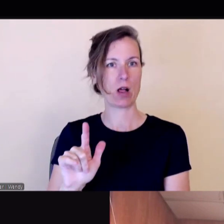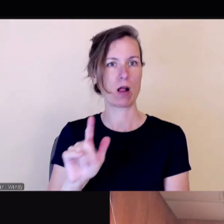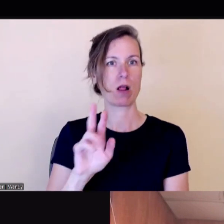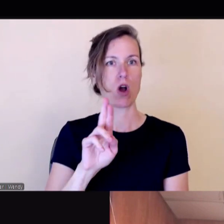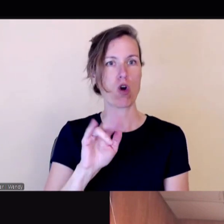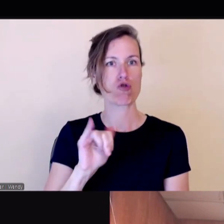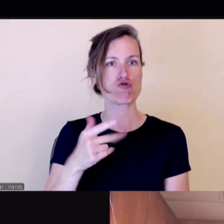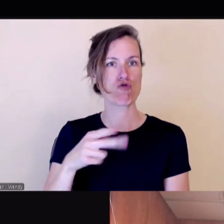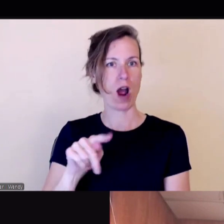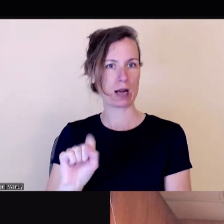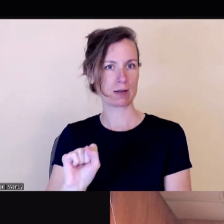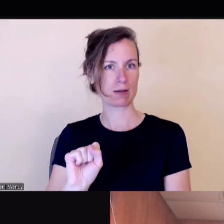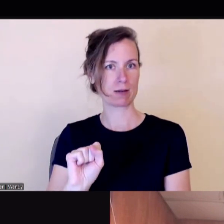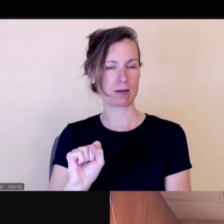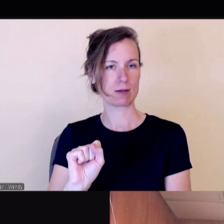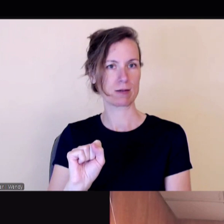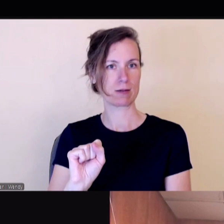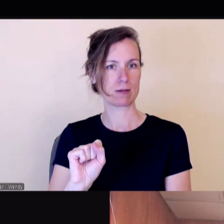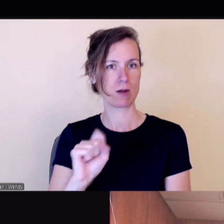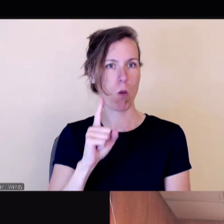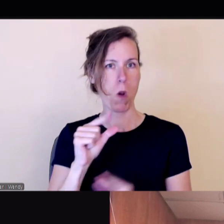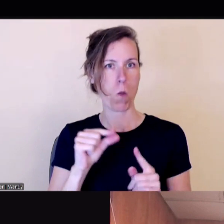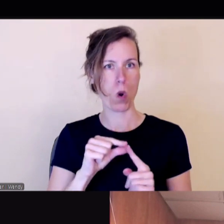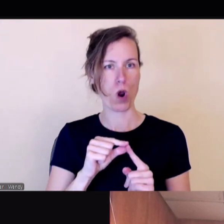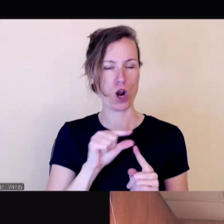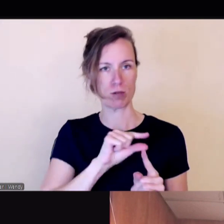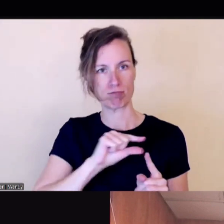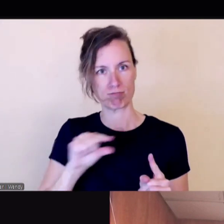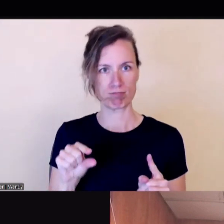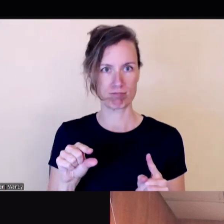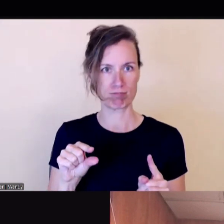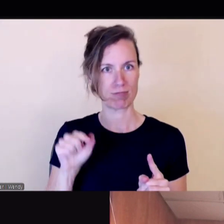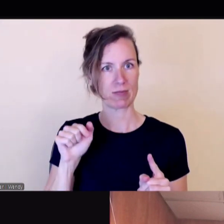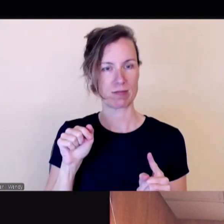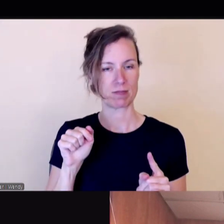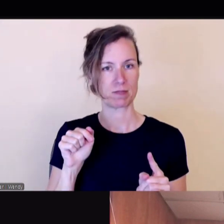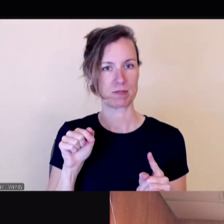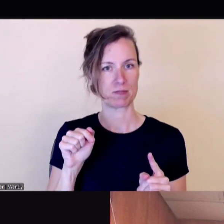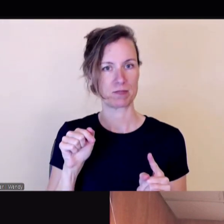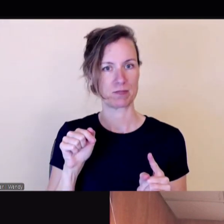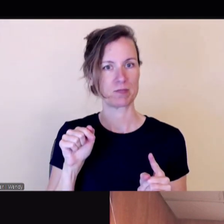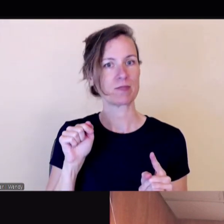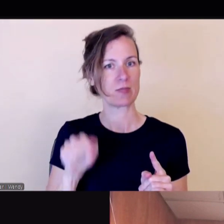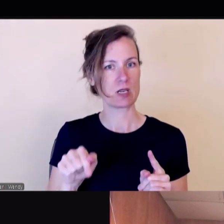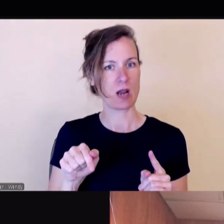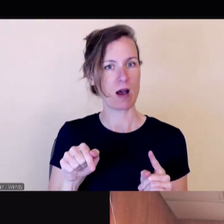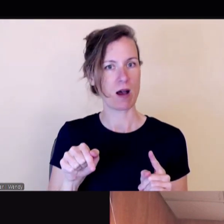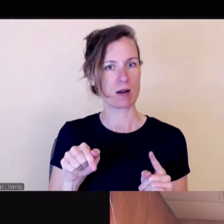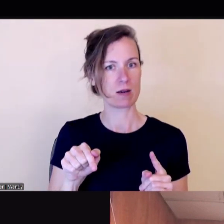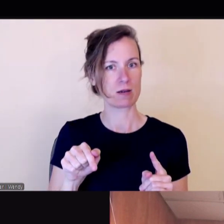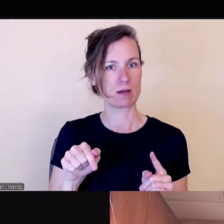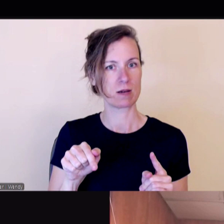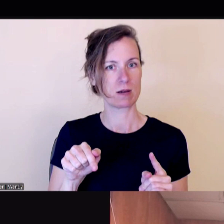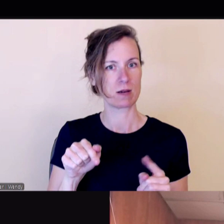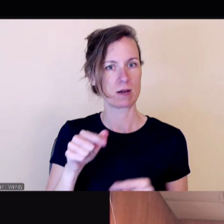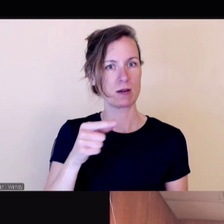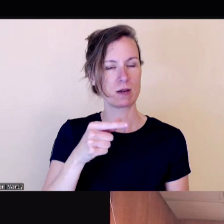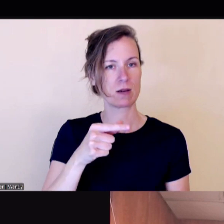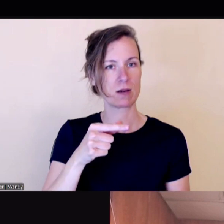So CIVILRIGHTS